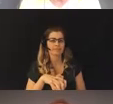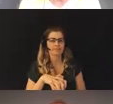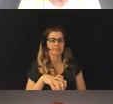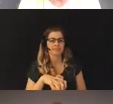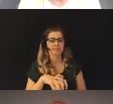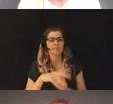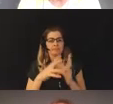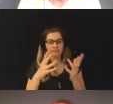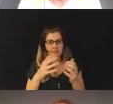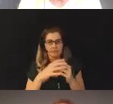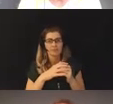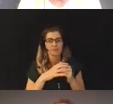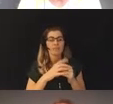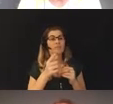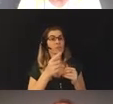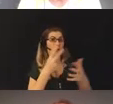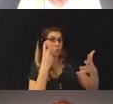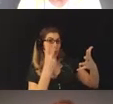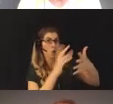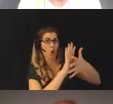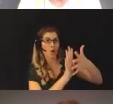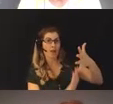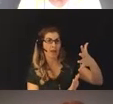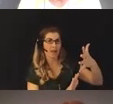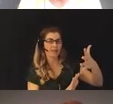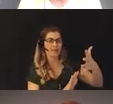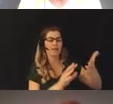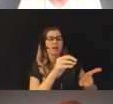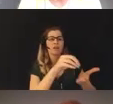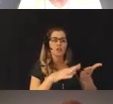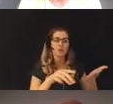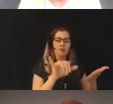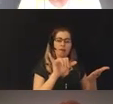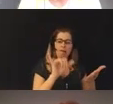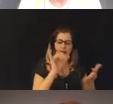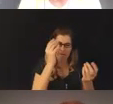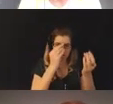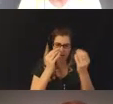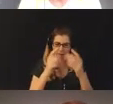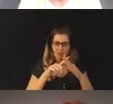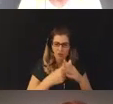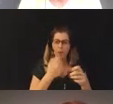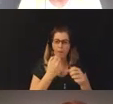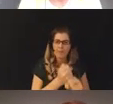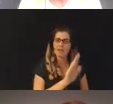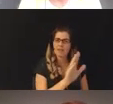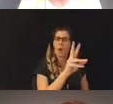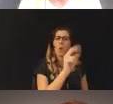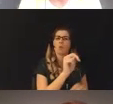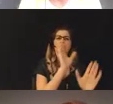So after looking at all of that, students began to make their portraits.